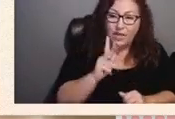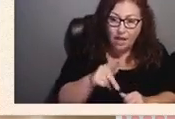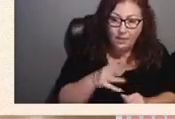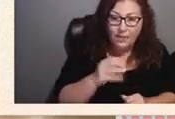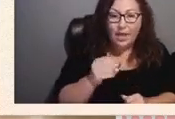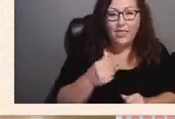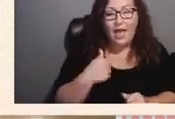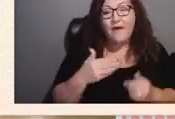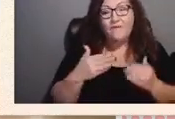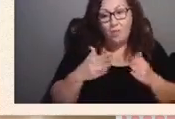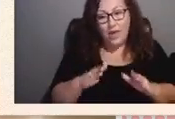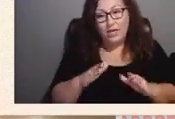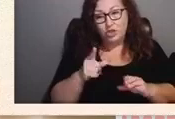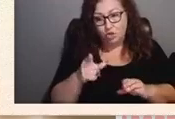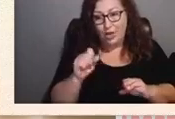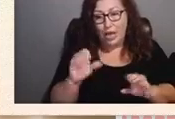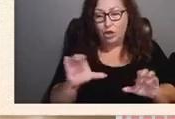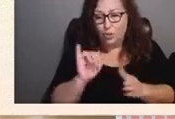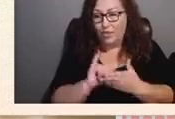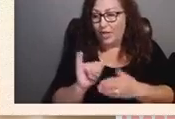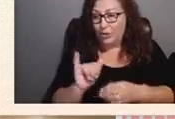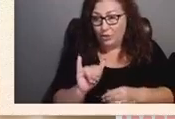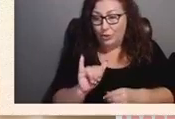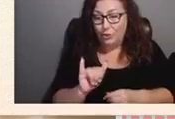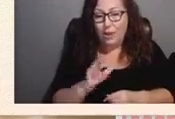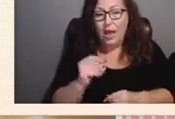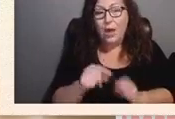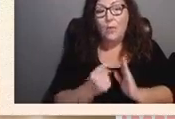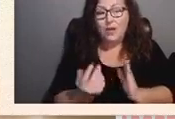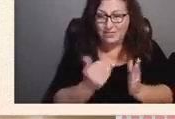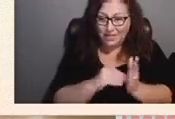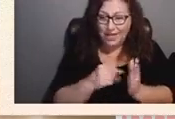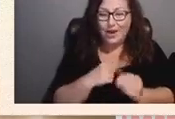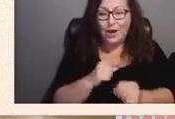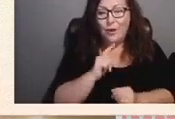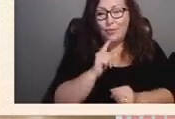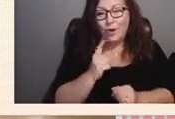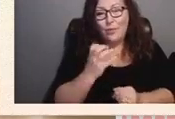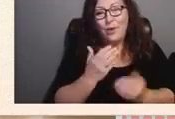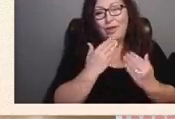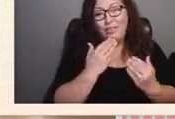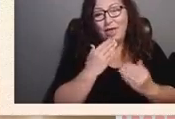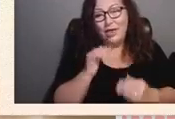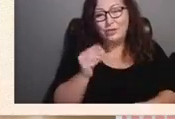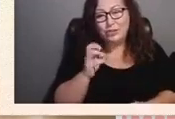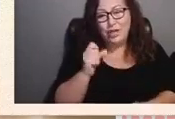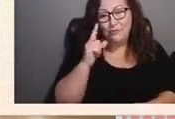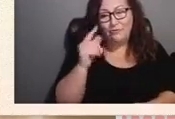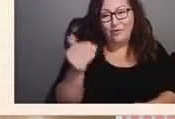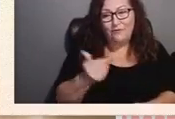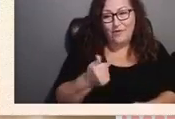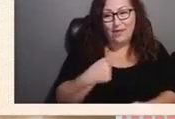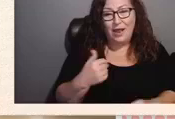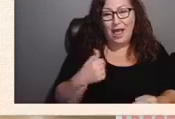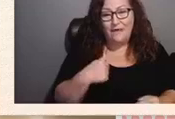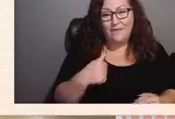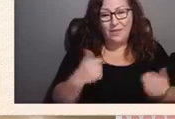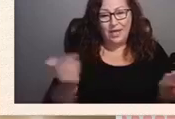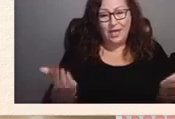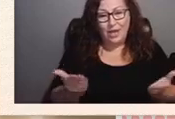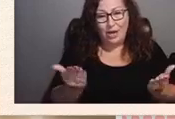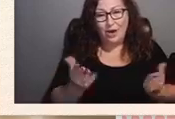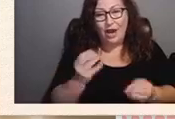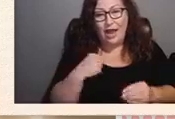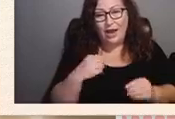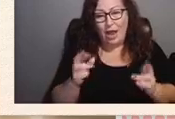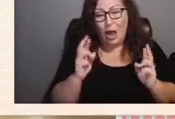that. And once again, I'd really like to thank James for inviting me and for having me here. And I hope you